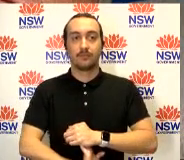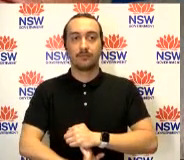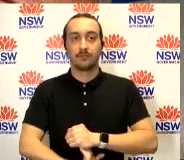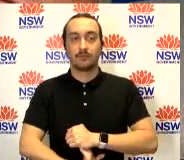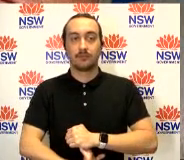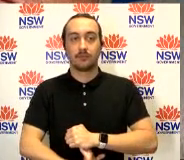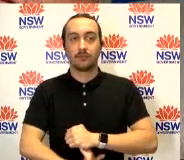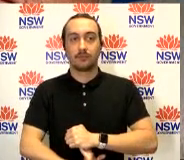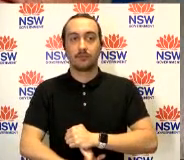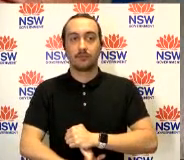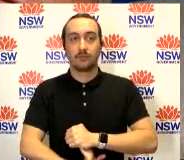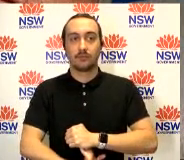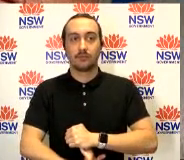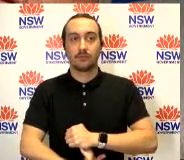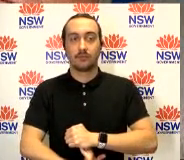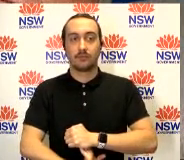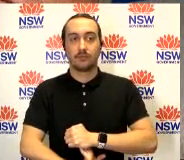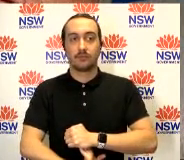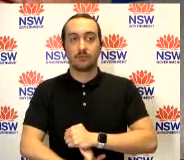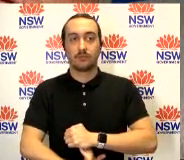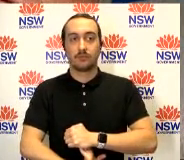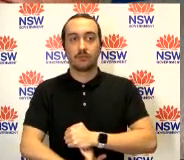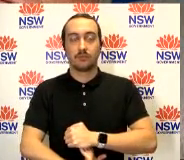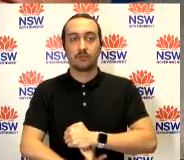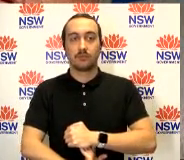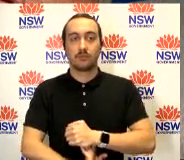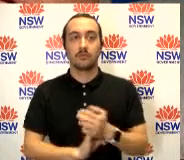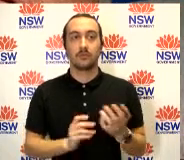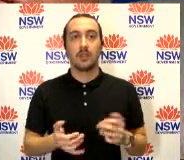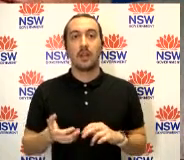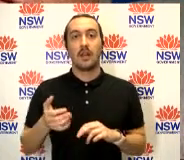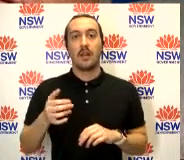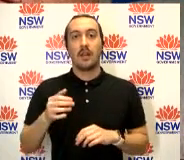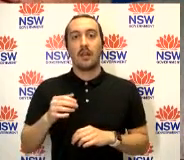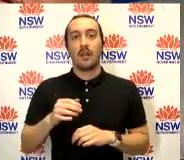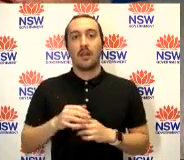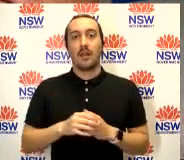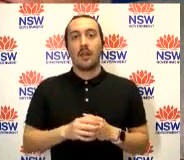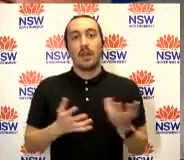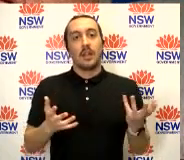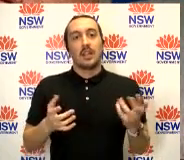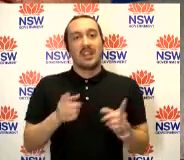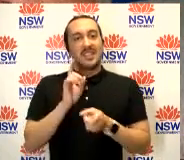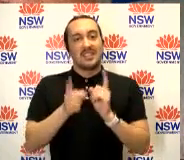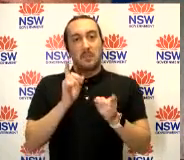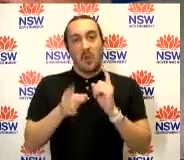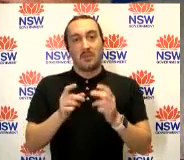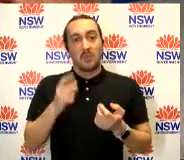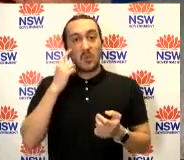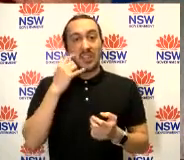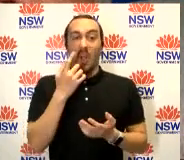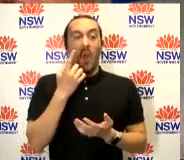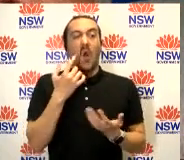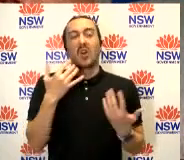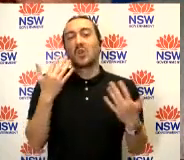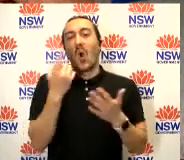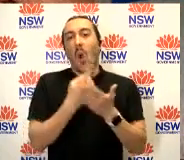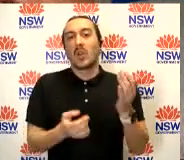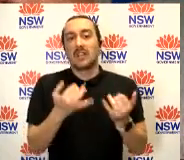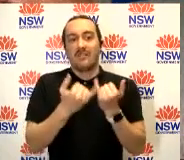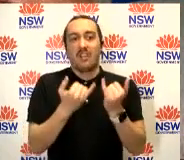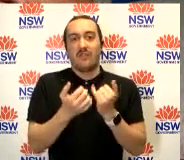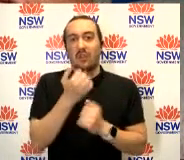go and use a harness? That's very, very hard to answer because it's a very site-specific, scenario-specific situation. But